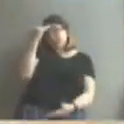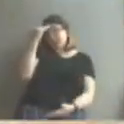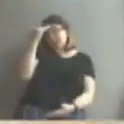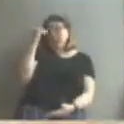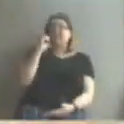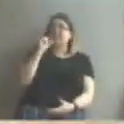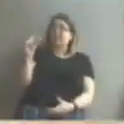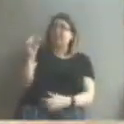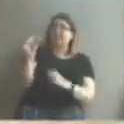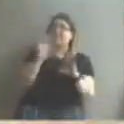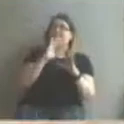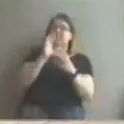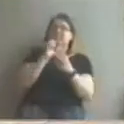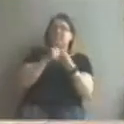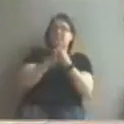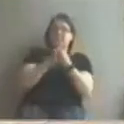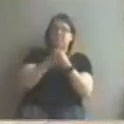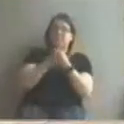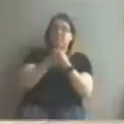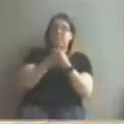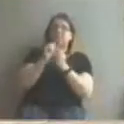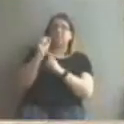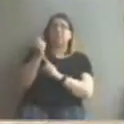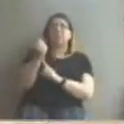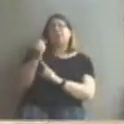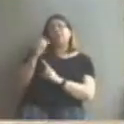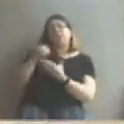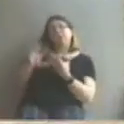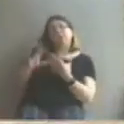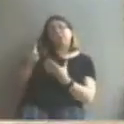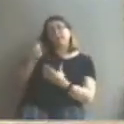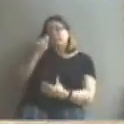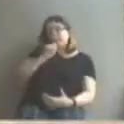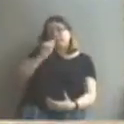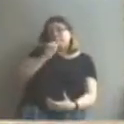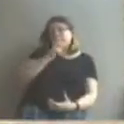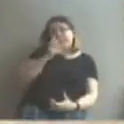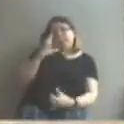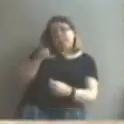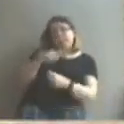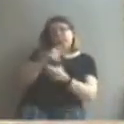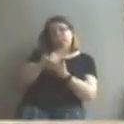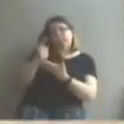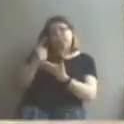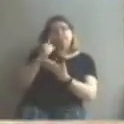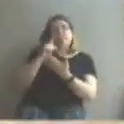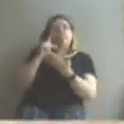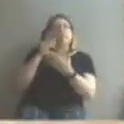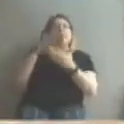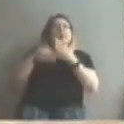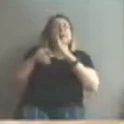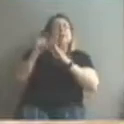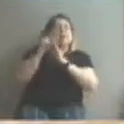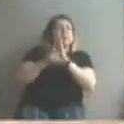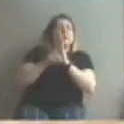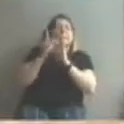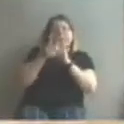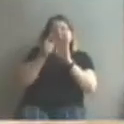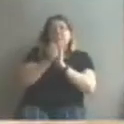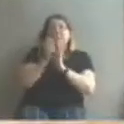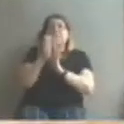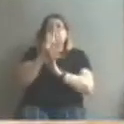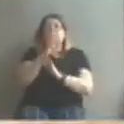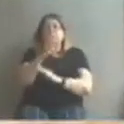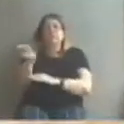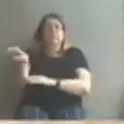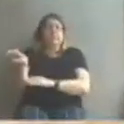non-behavior support situation and a student just needs to hang in for another few weeks until the end of a grading period, or we can do the shift and